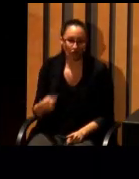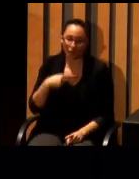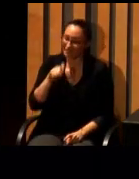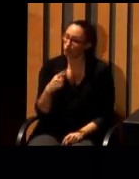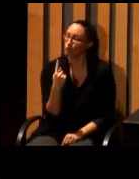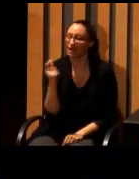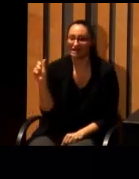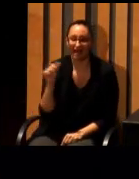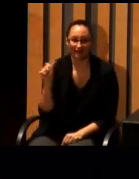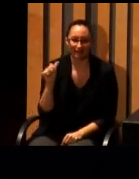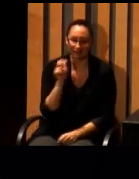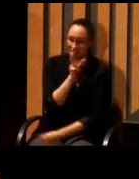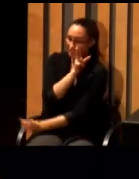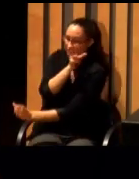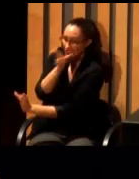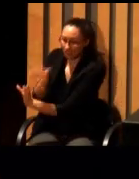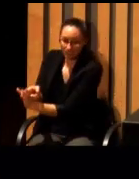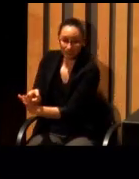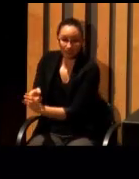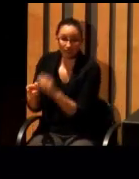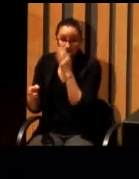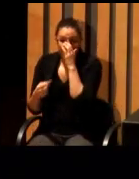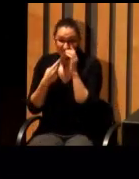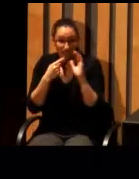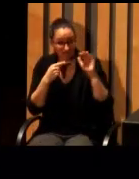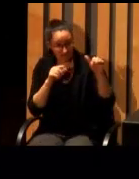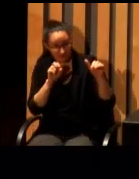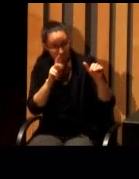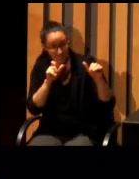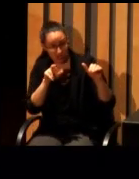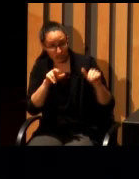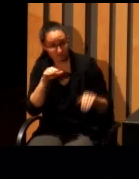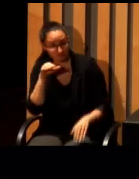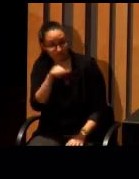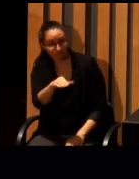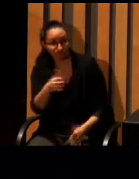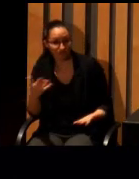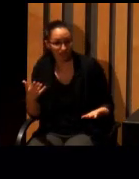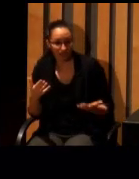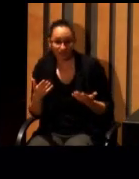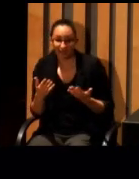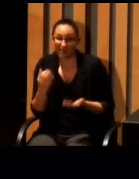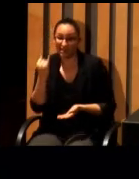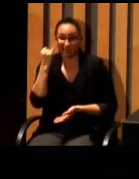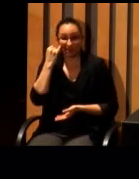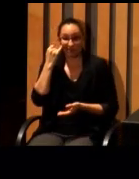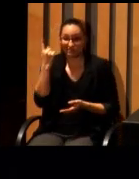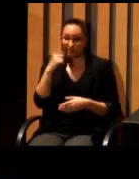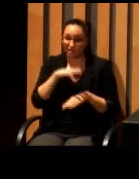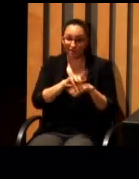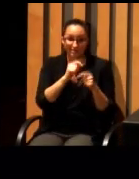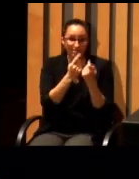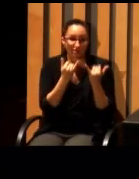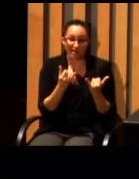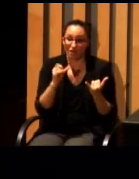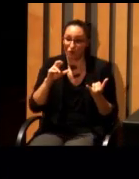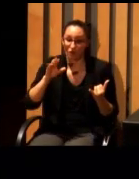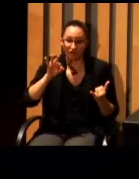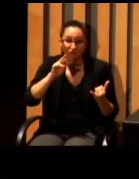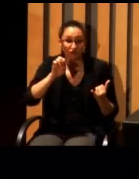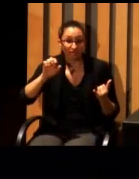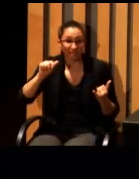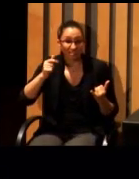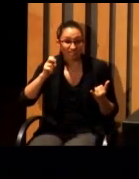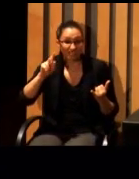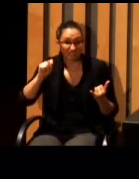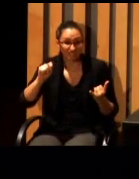athlete can hit Dan Snyder in the pocketbook, whether it be a free agent or someone on his roster right now, I believe